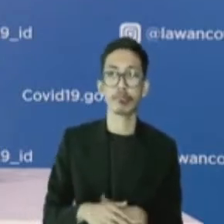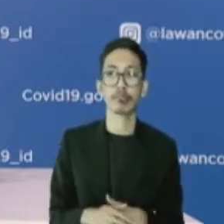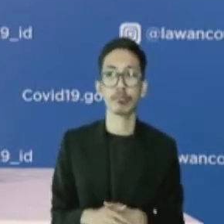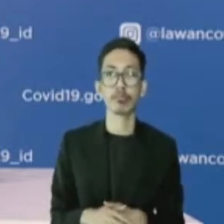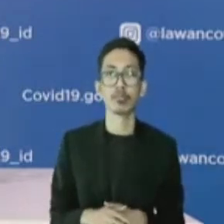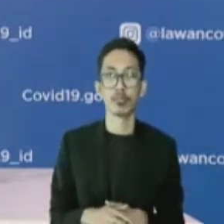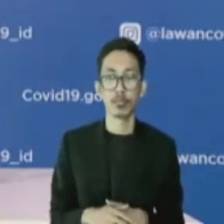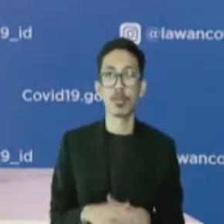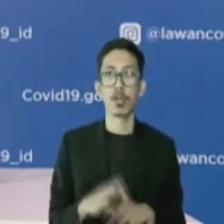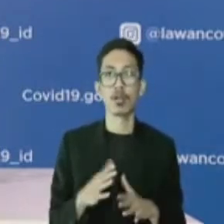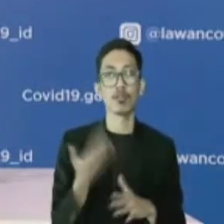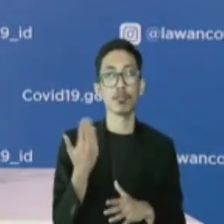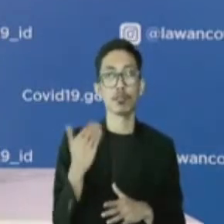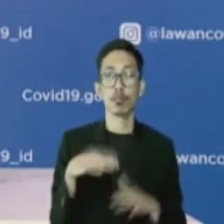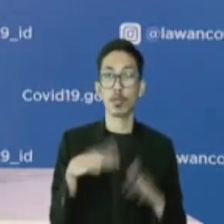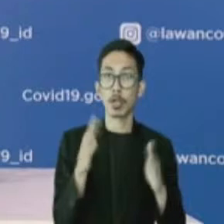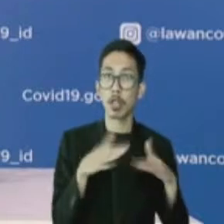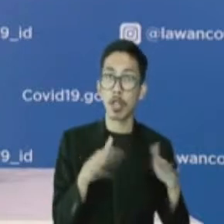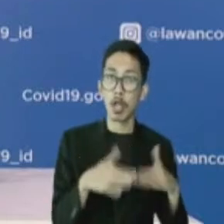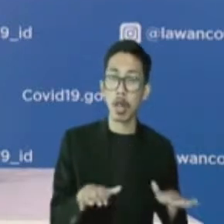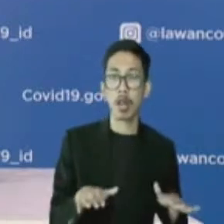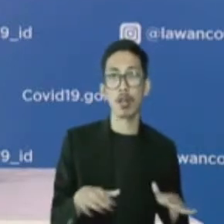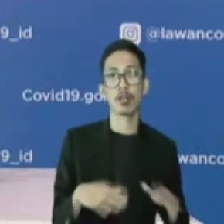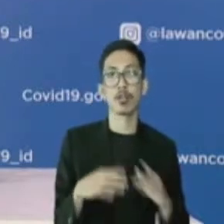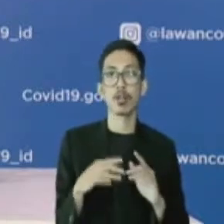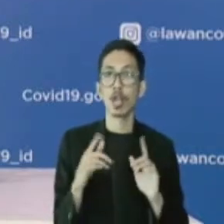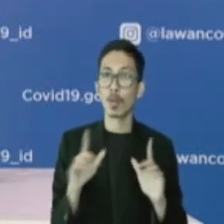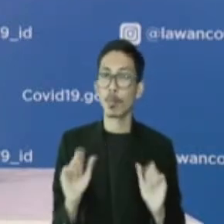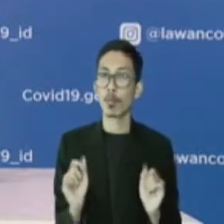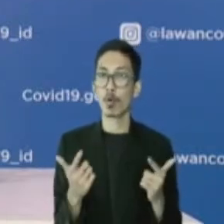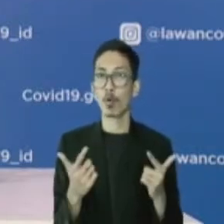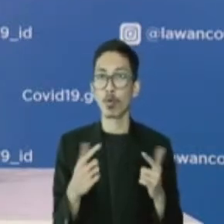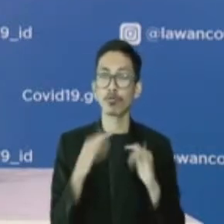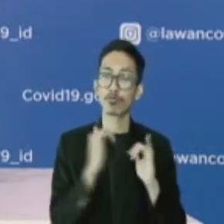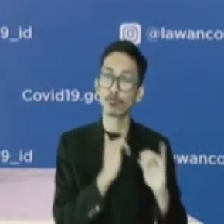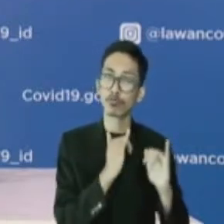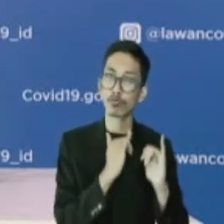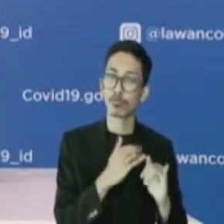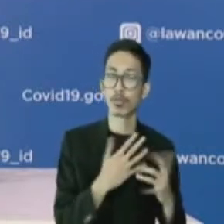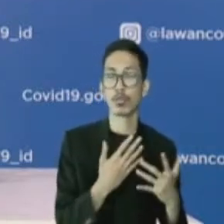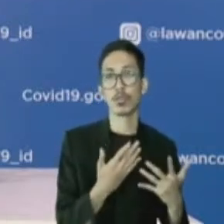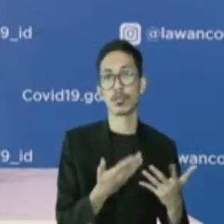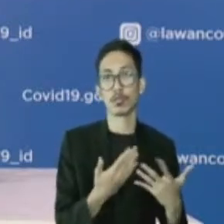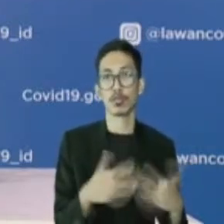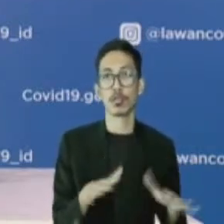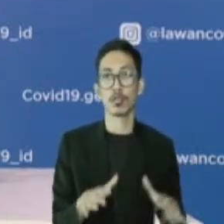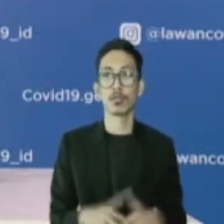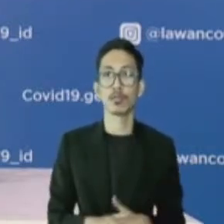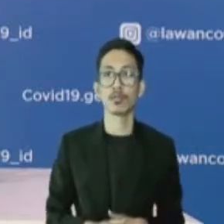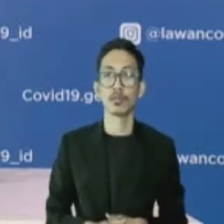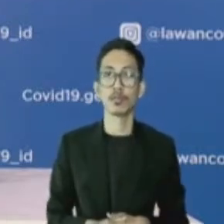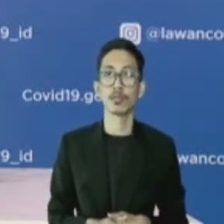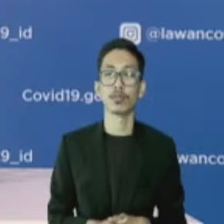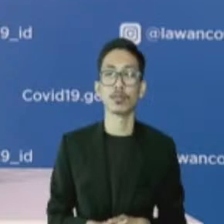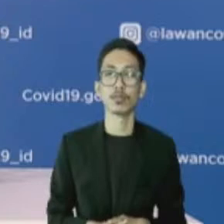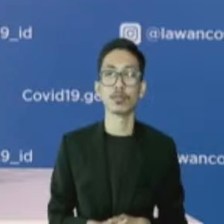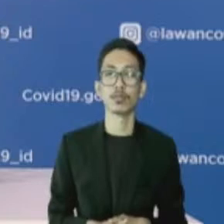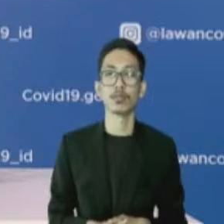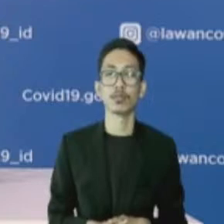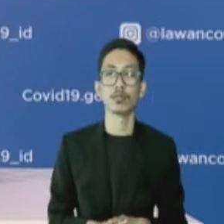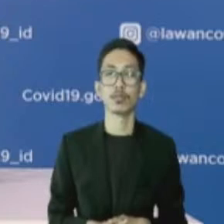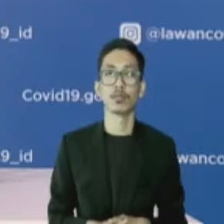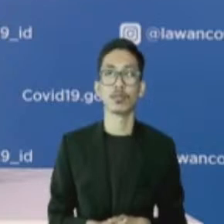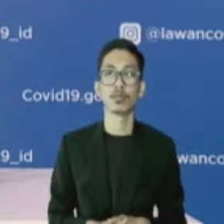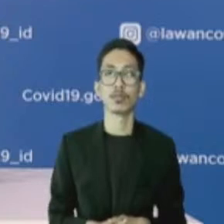holidays. Therefore, the community is asked to comply with the government policies and to local governments to be